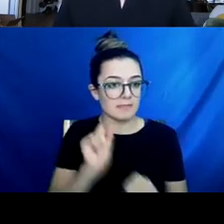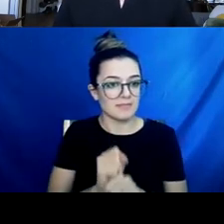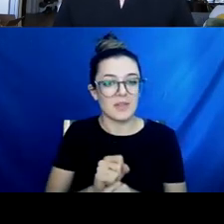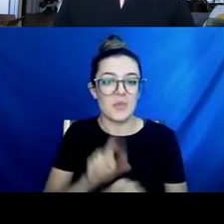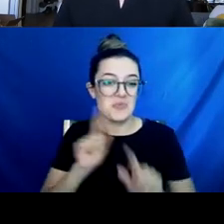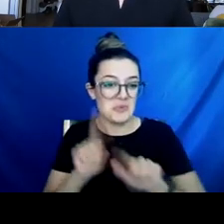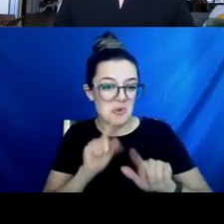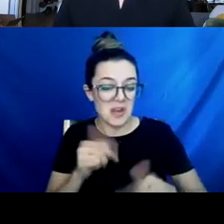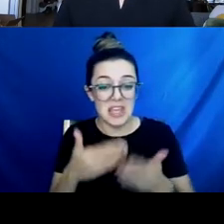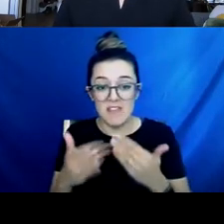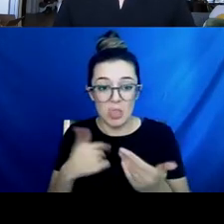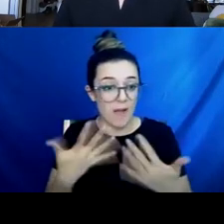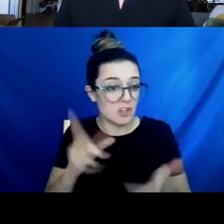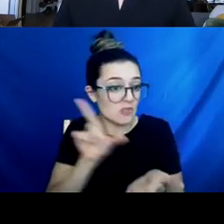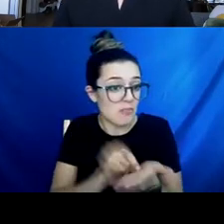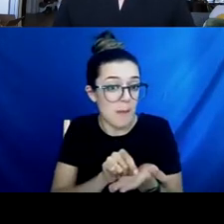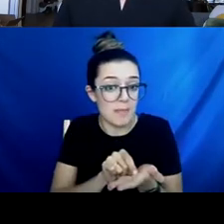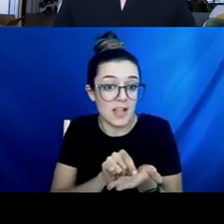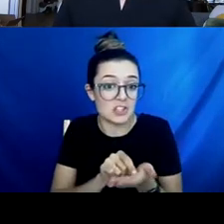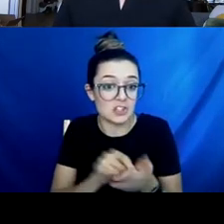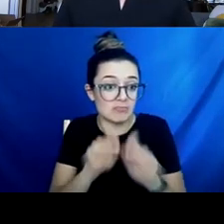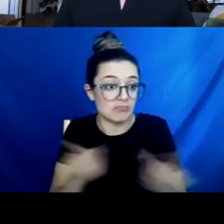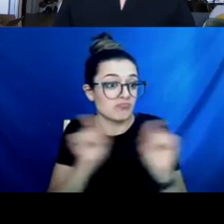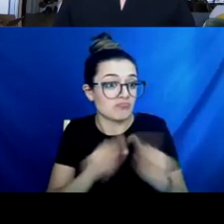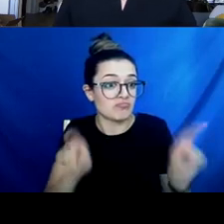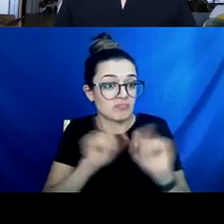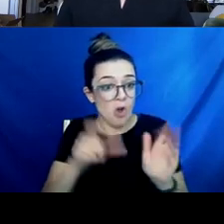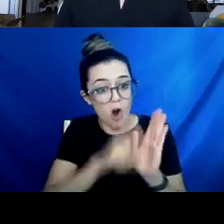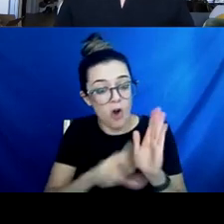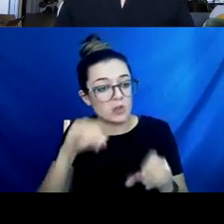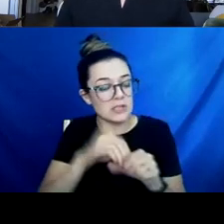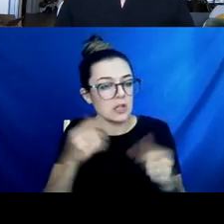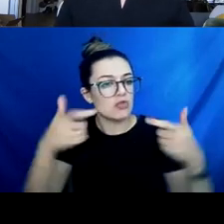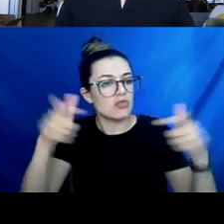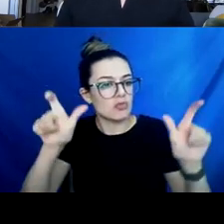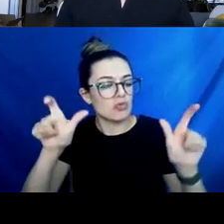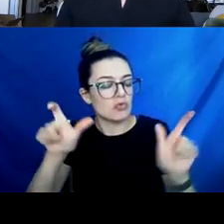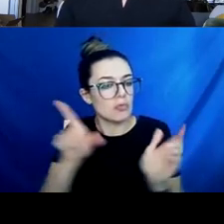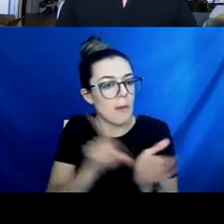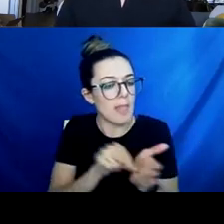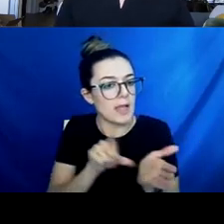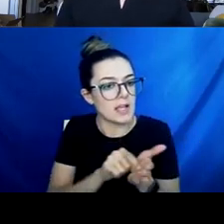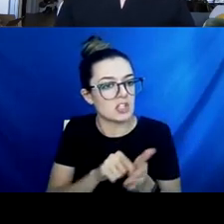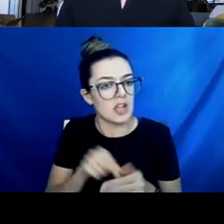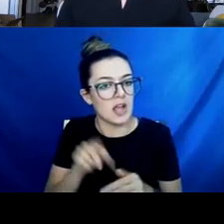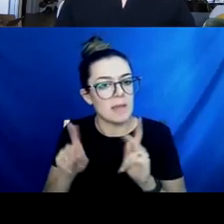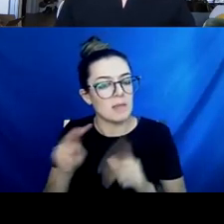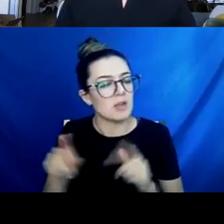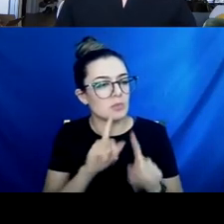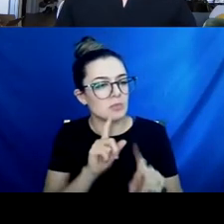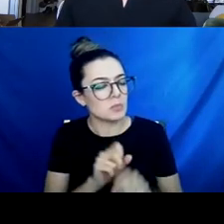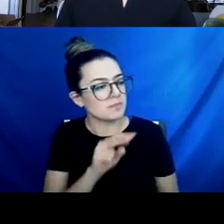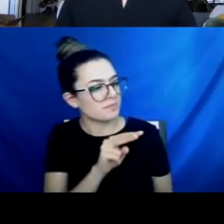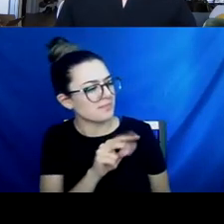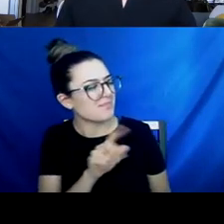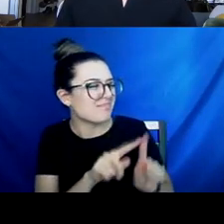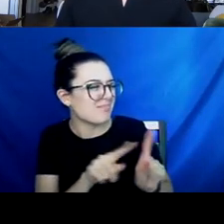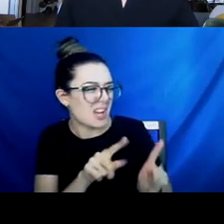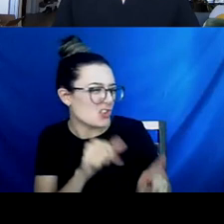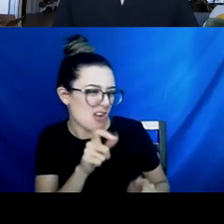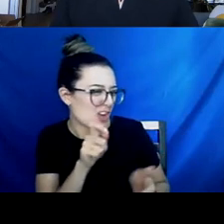places, sometimes in better places than they ever have. But they would look at me. I literally had a guy look at me and say, "But you're an activist." And I was